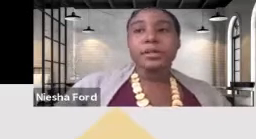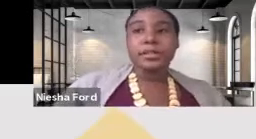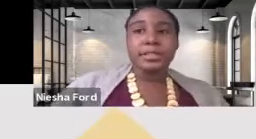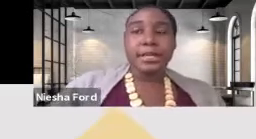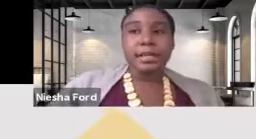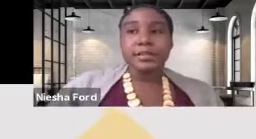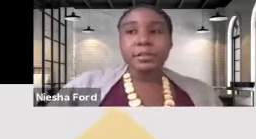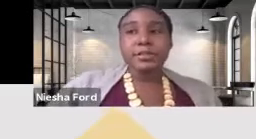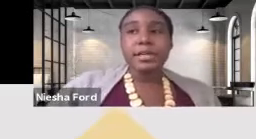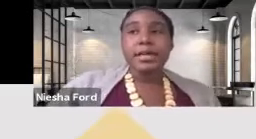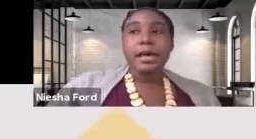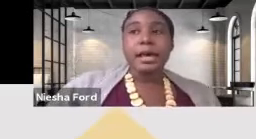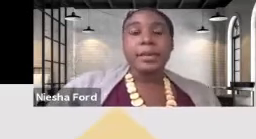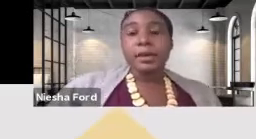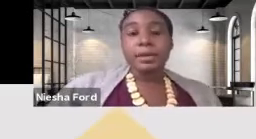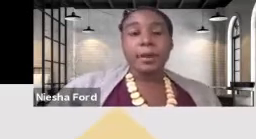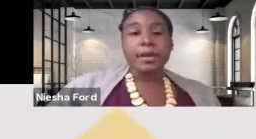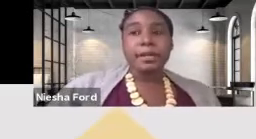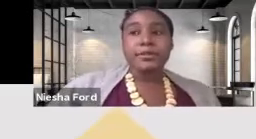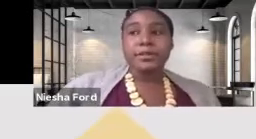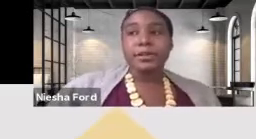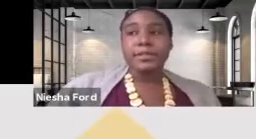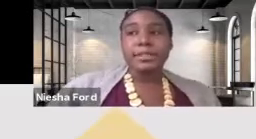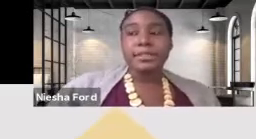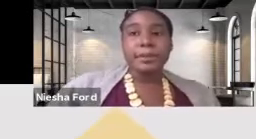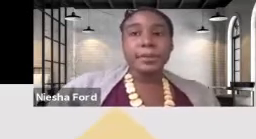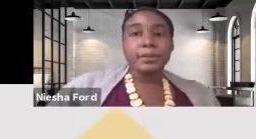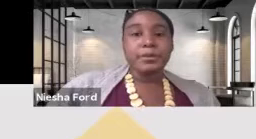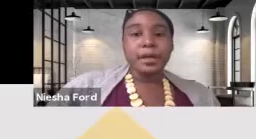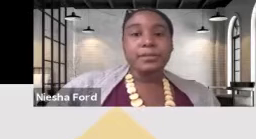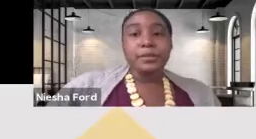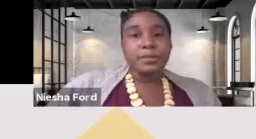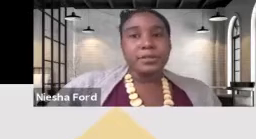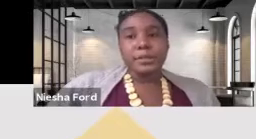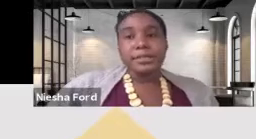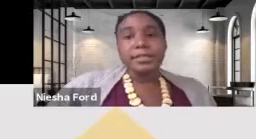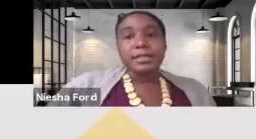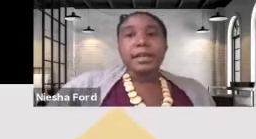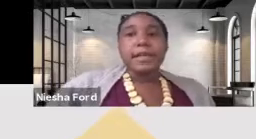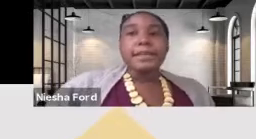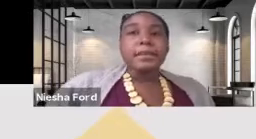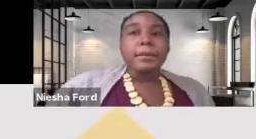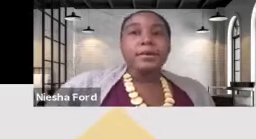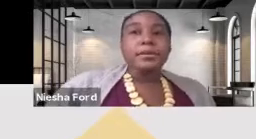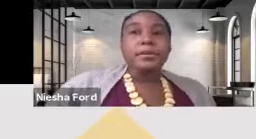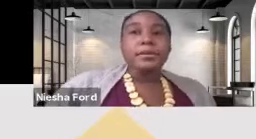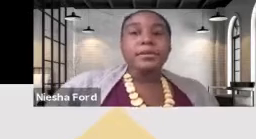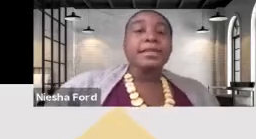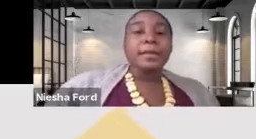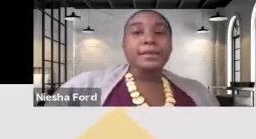to understand customers and market products or services to people use personas. Thinking